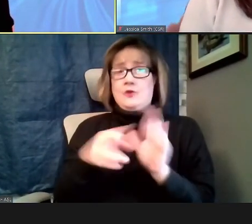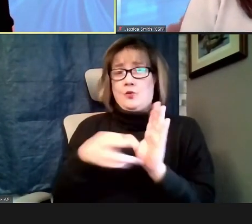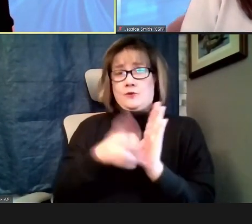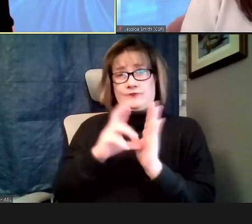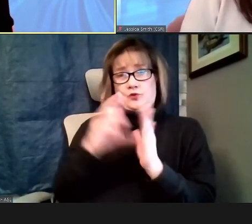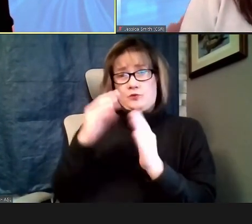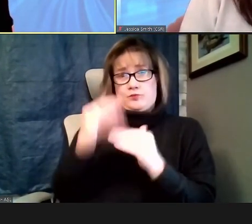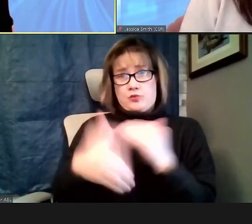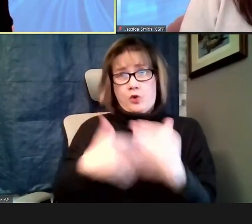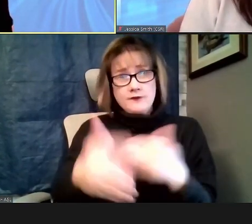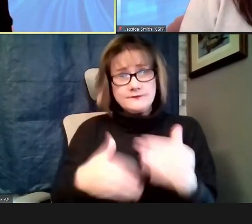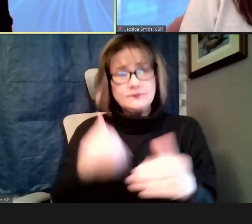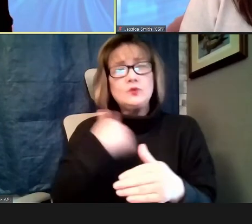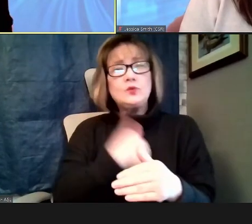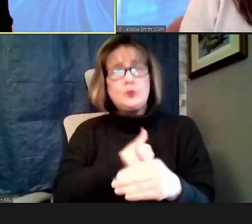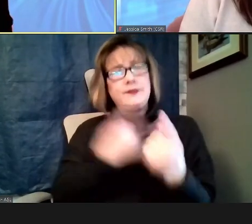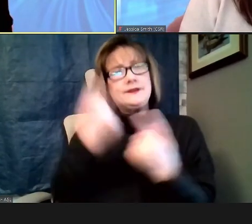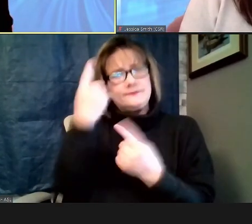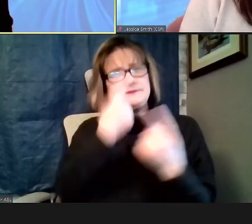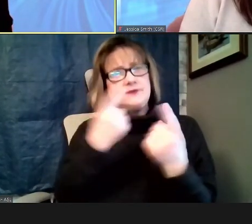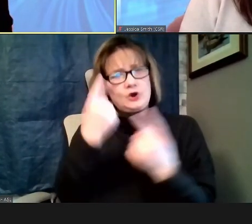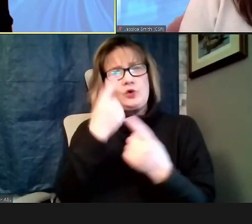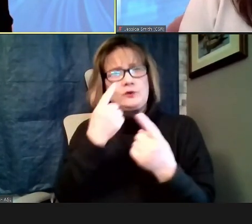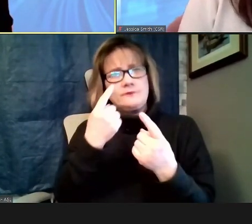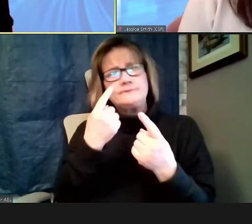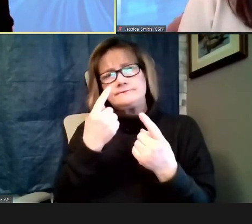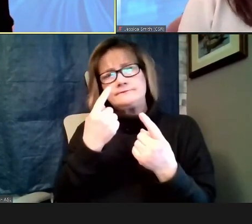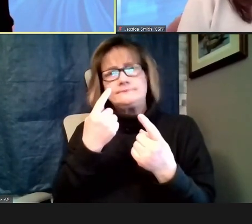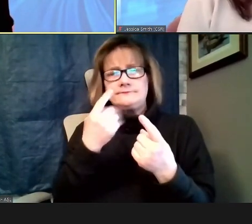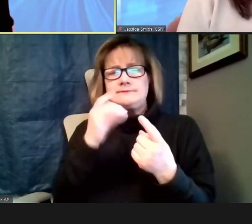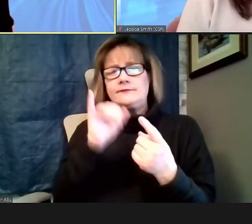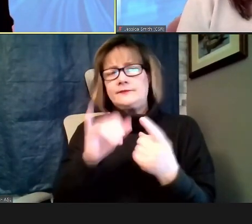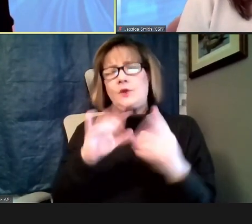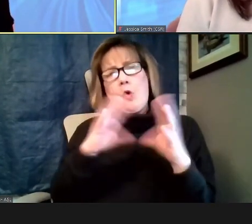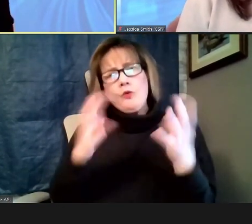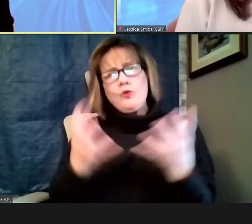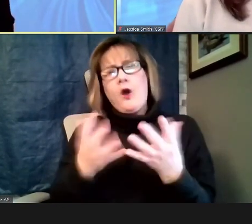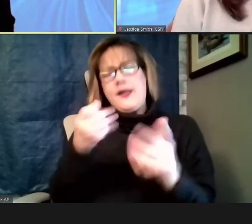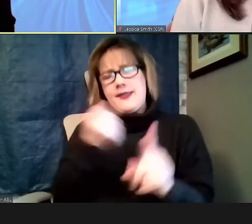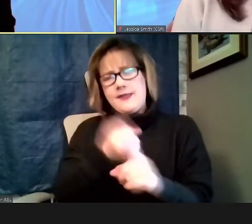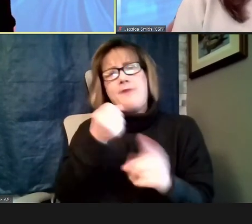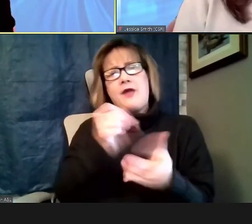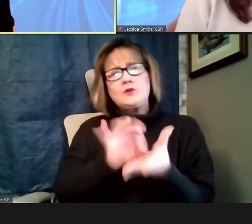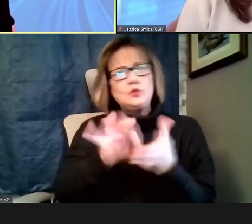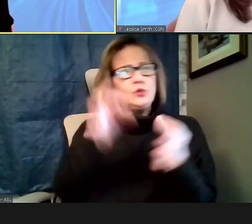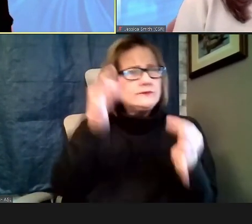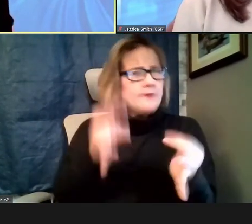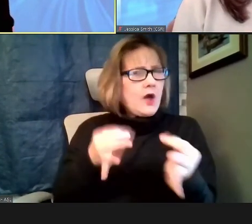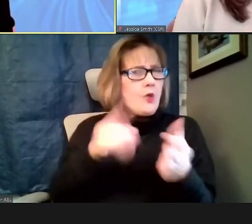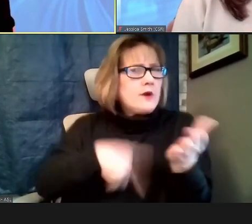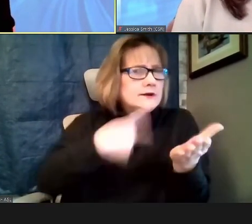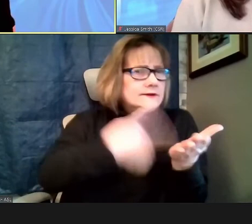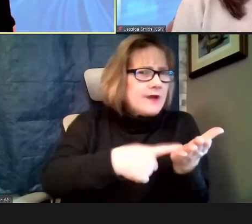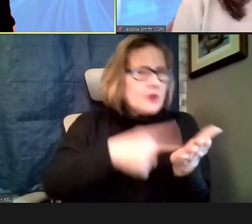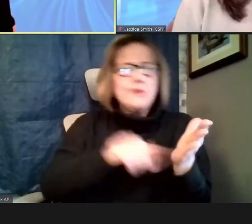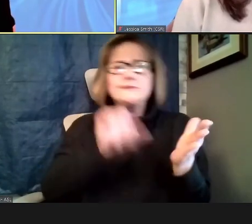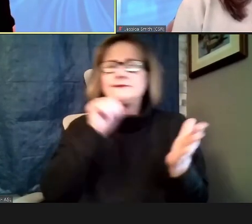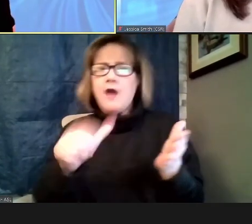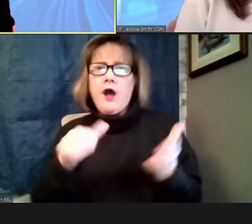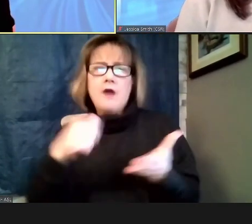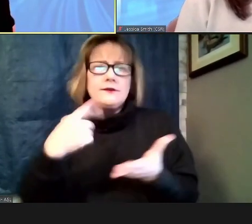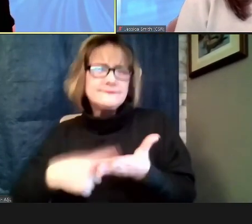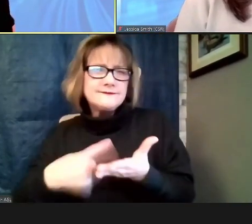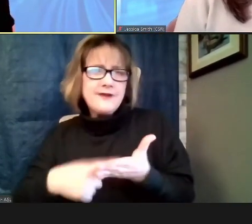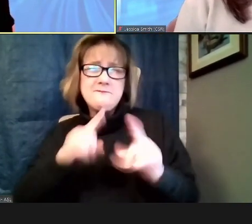goes, we consider these overall impact scores in deciding what's discussed and what isn't discussed. But as